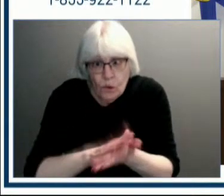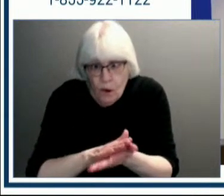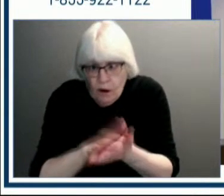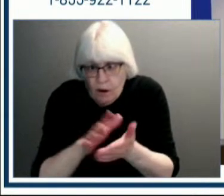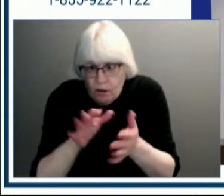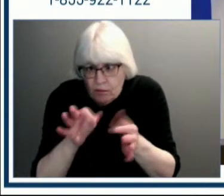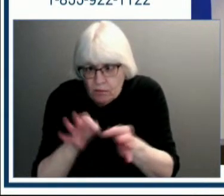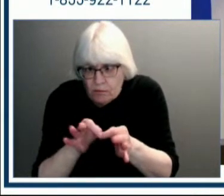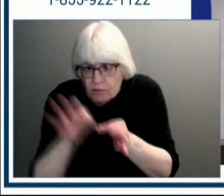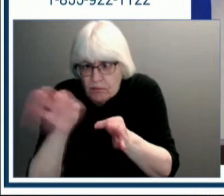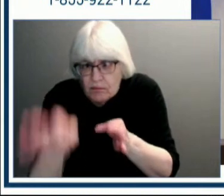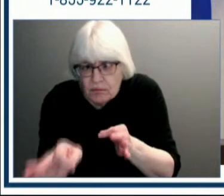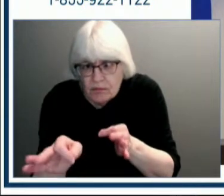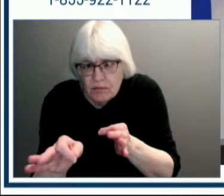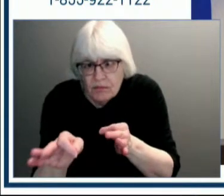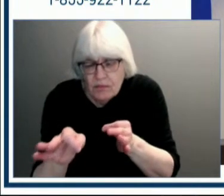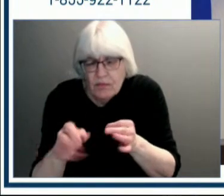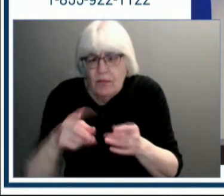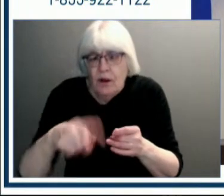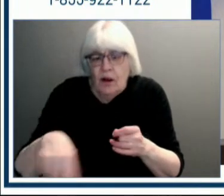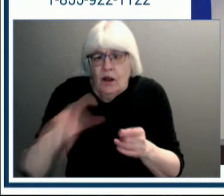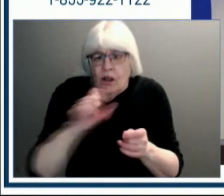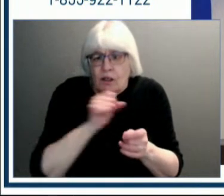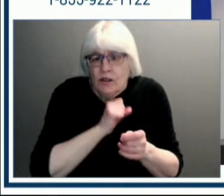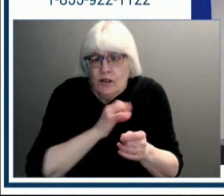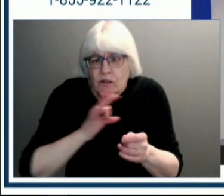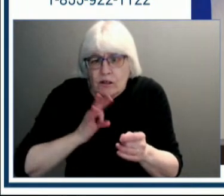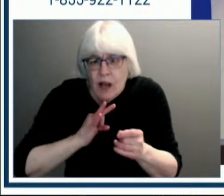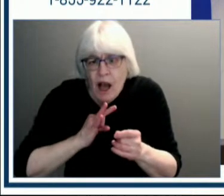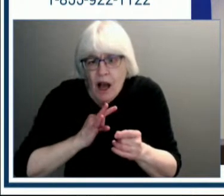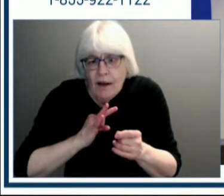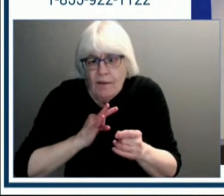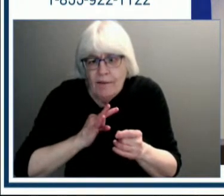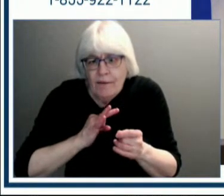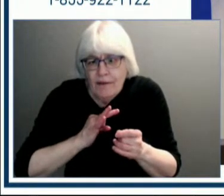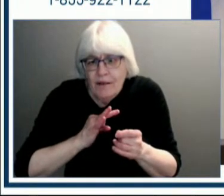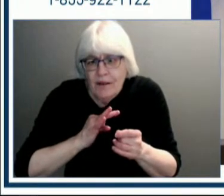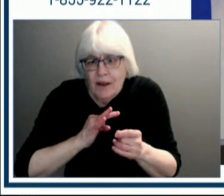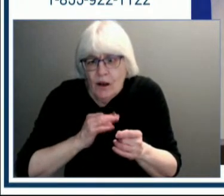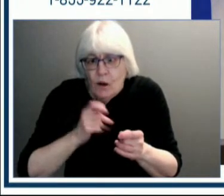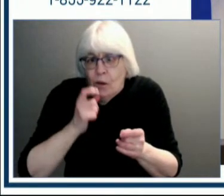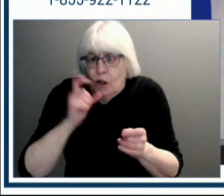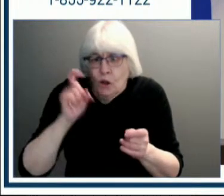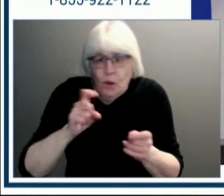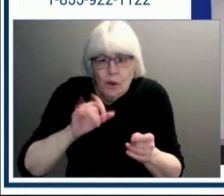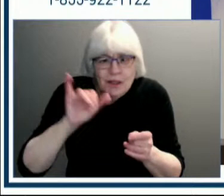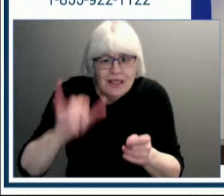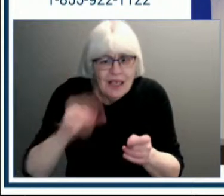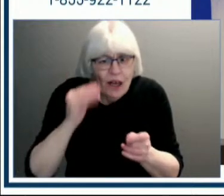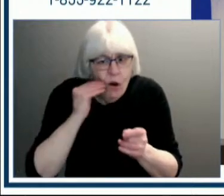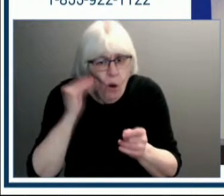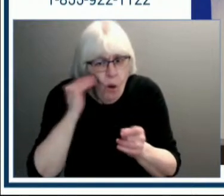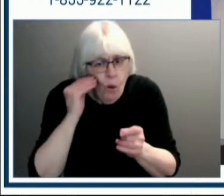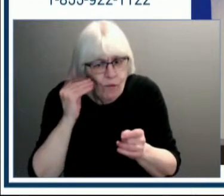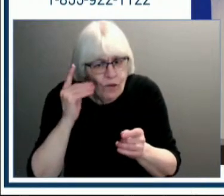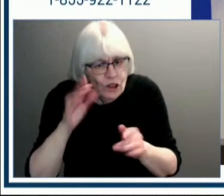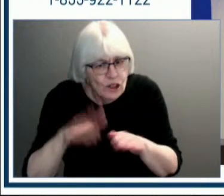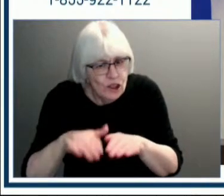now need to stay at home for that extra week with their children, given there are already big staffing challenges? Yeah, so certainly